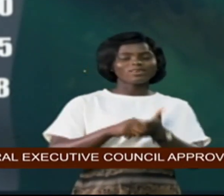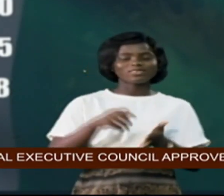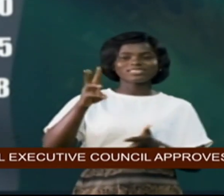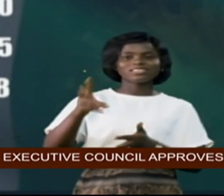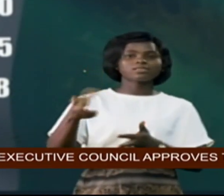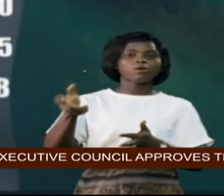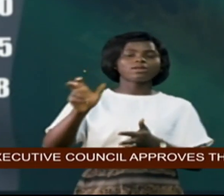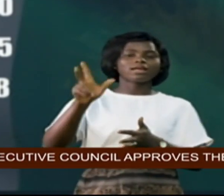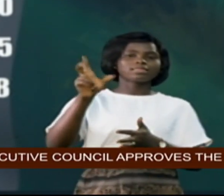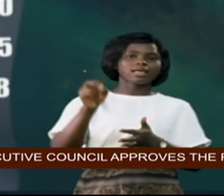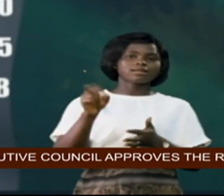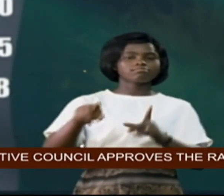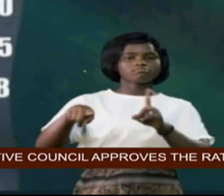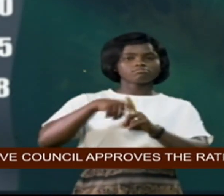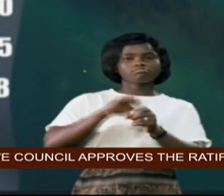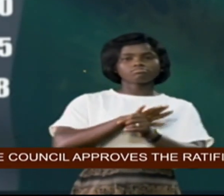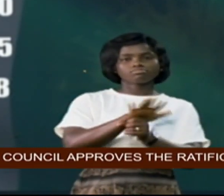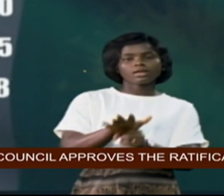61,630 confirmed cases,